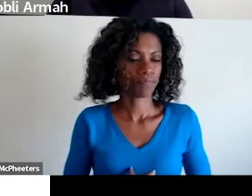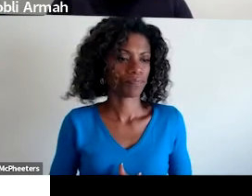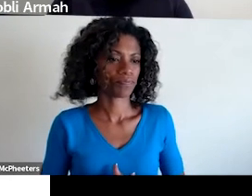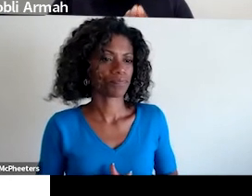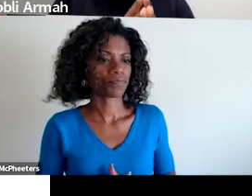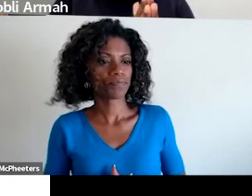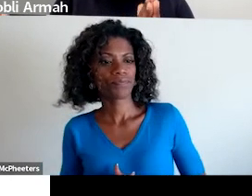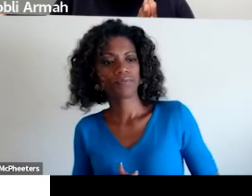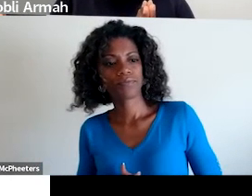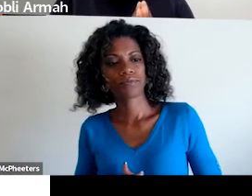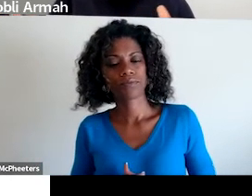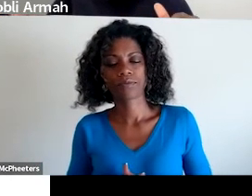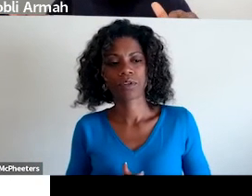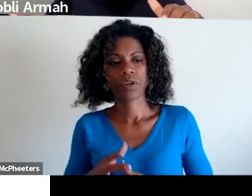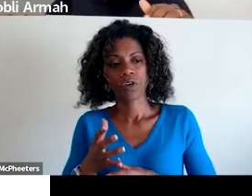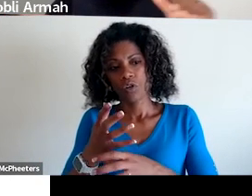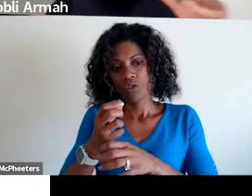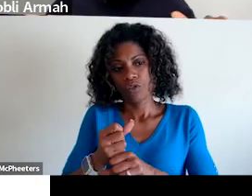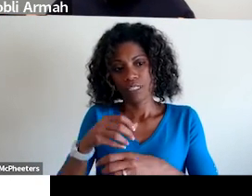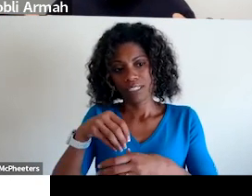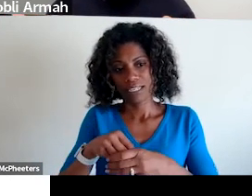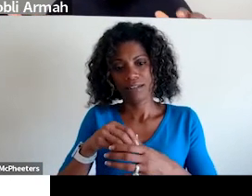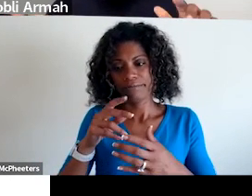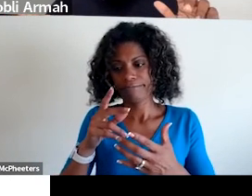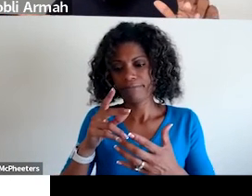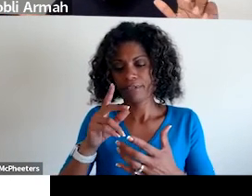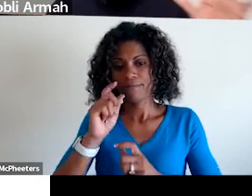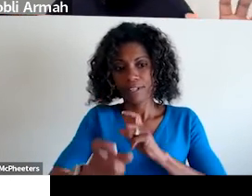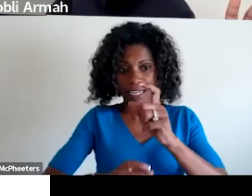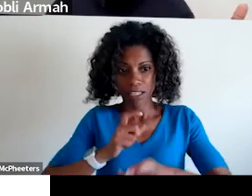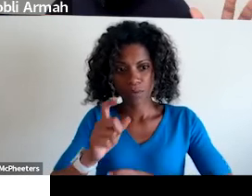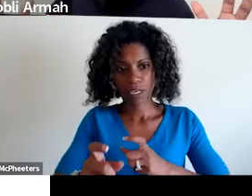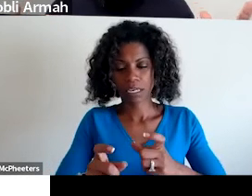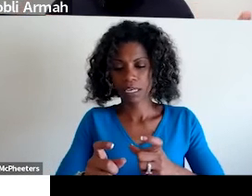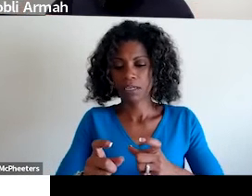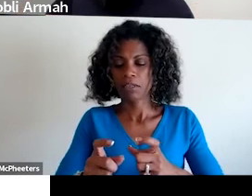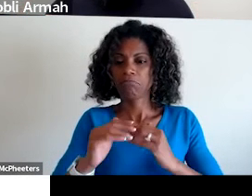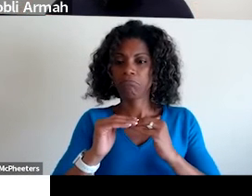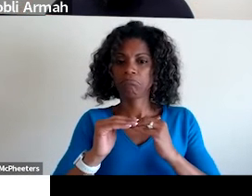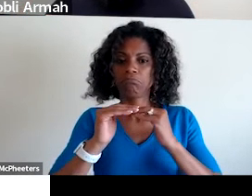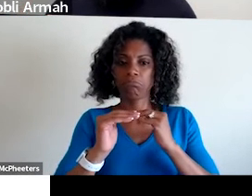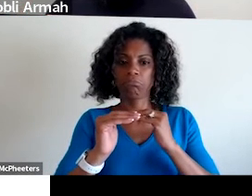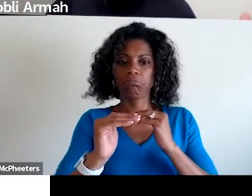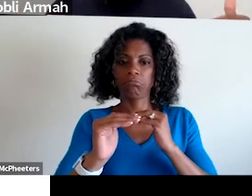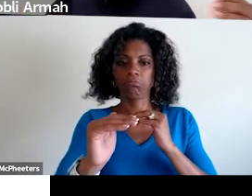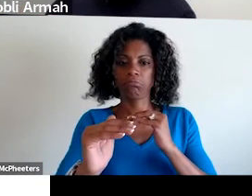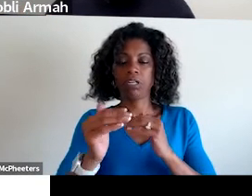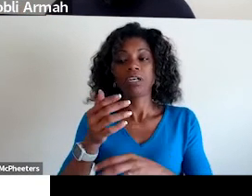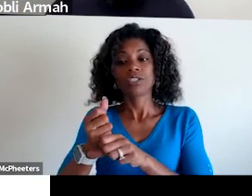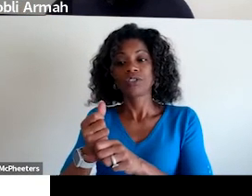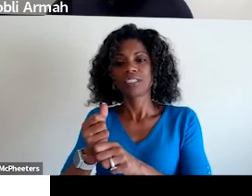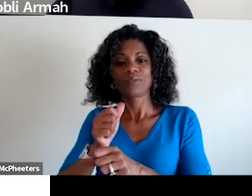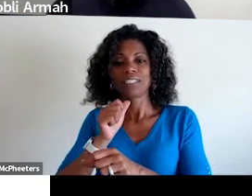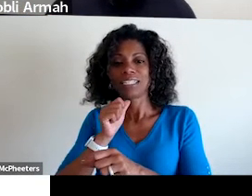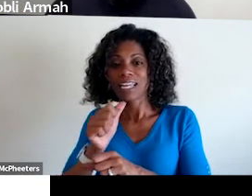about 3 points, but trust in philanthropy held steady. So that's one thing about this report, that an outcome. The second